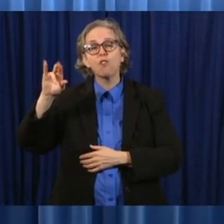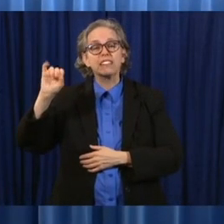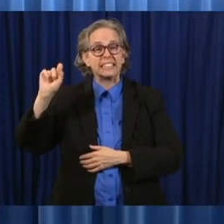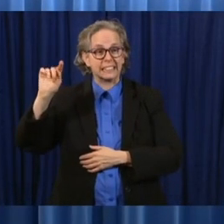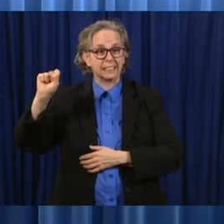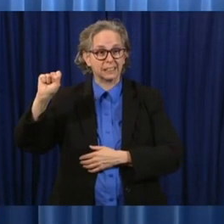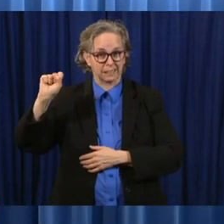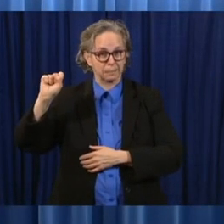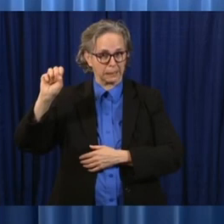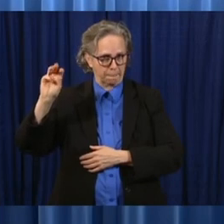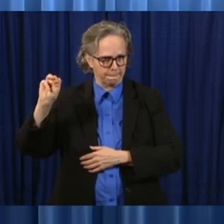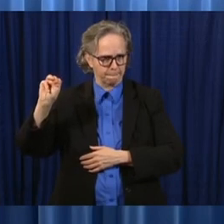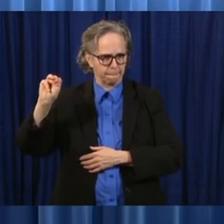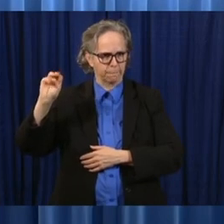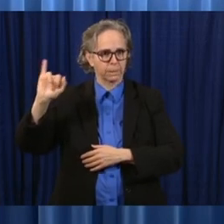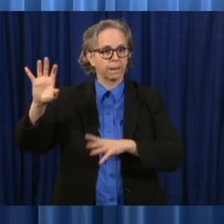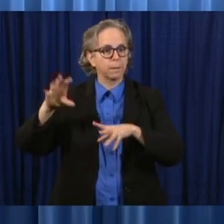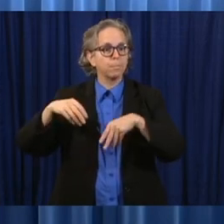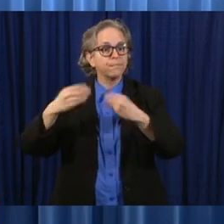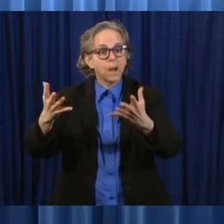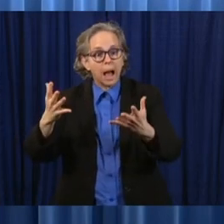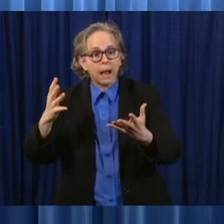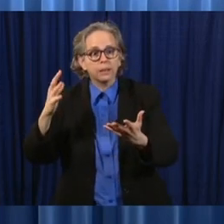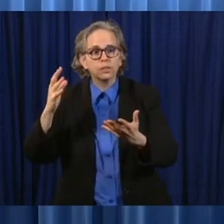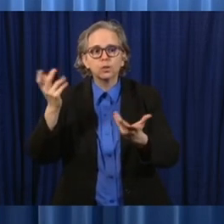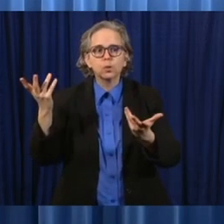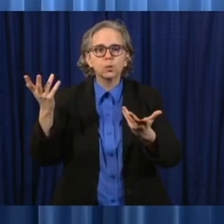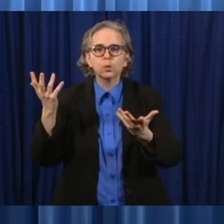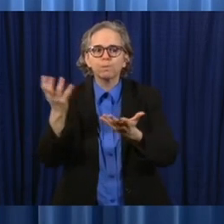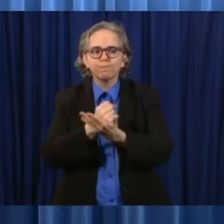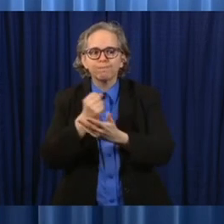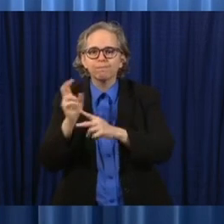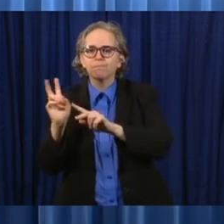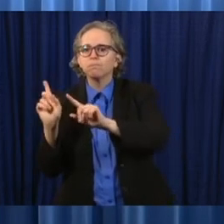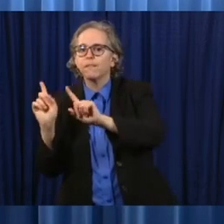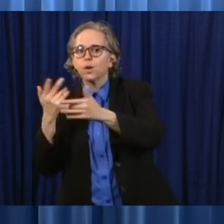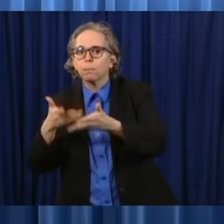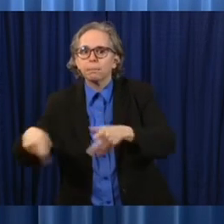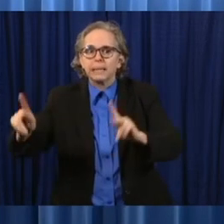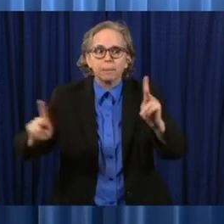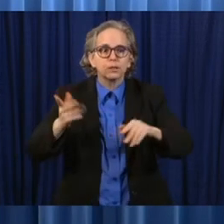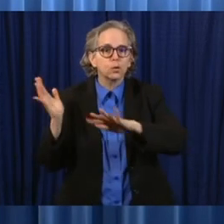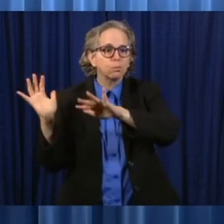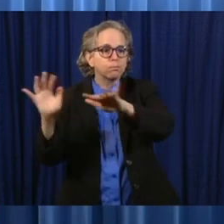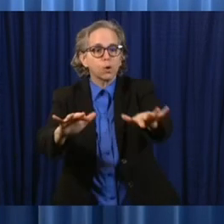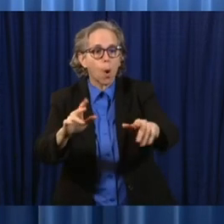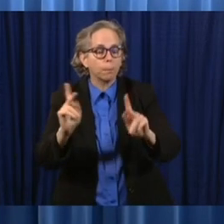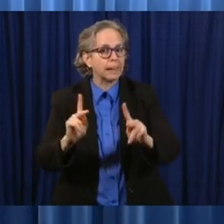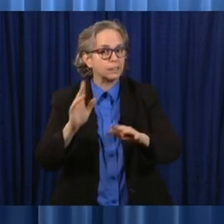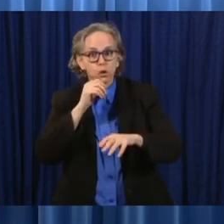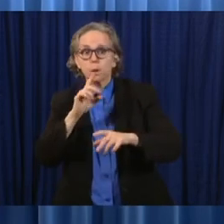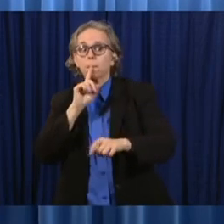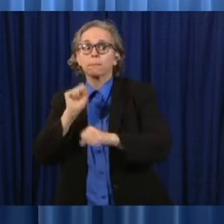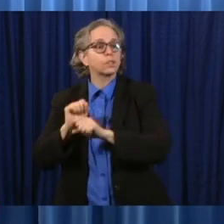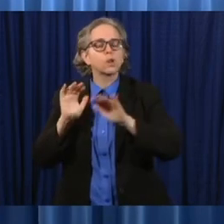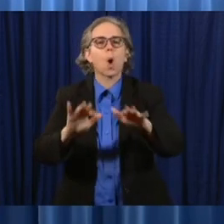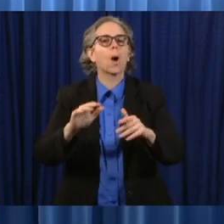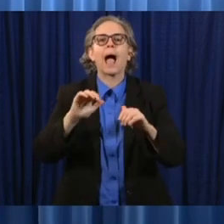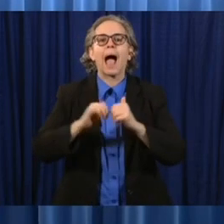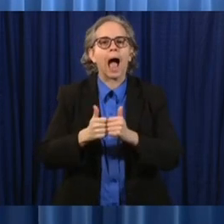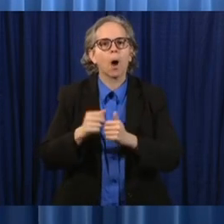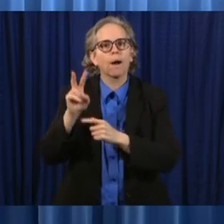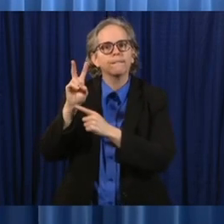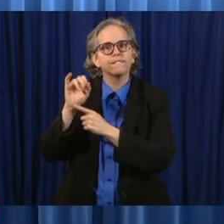really go, but doing that through virtual travel experiences. You can find links to Ohio's many sites